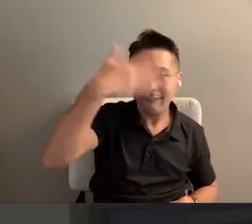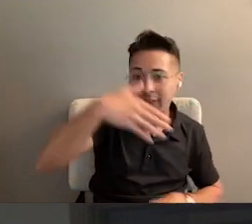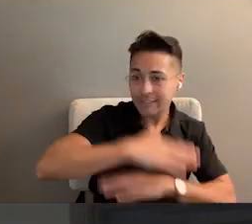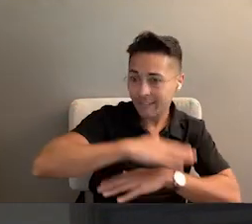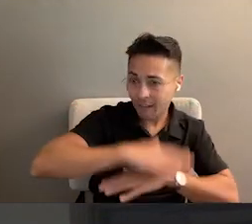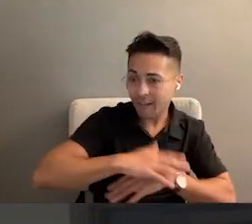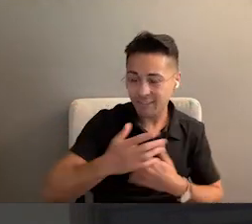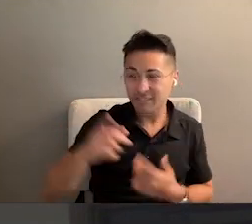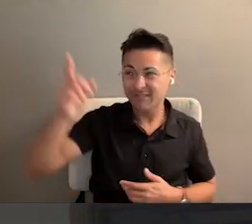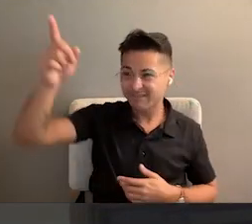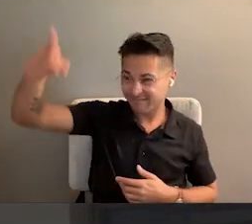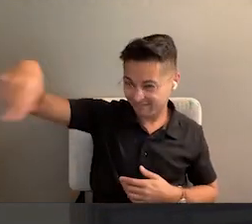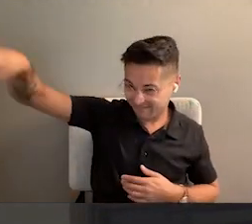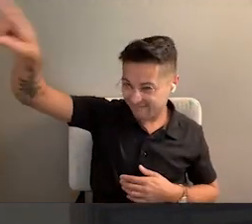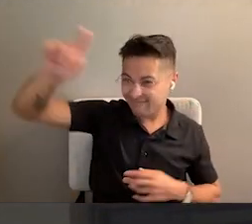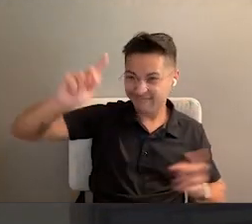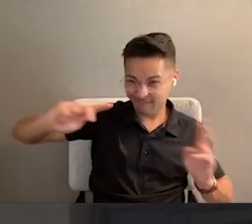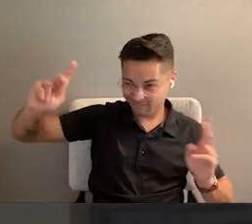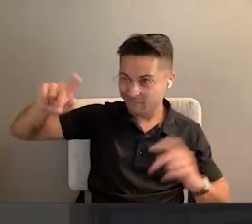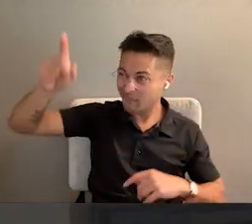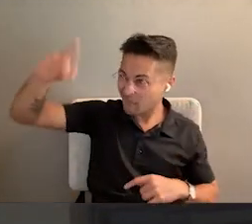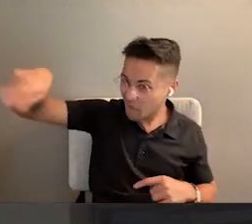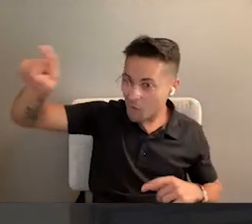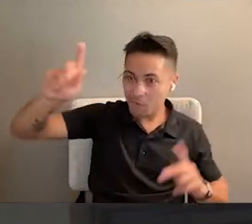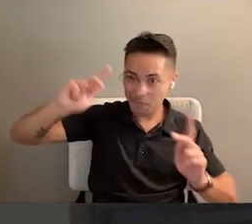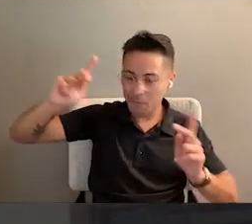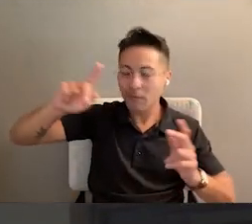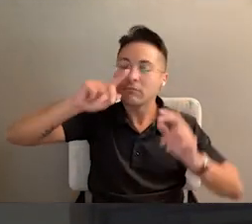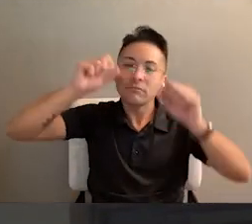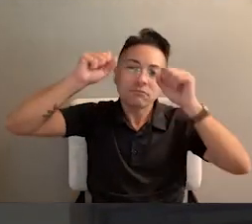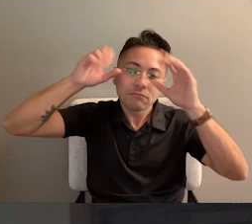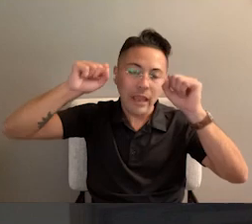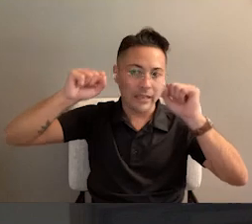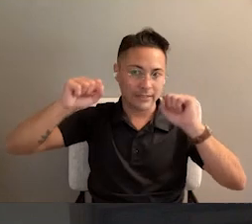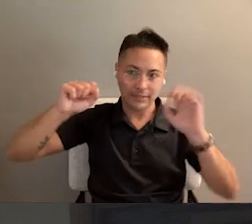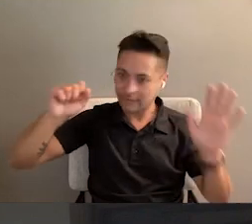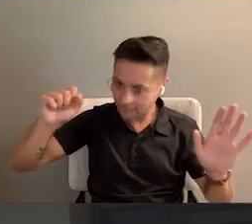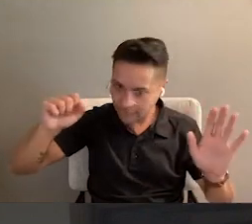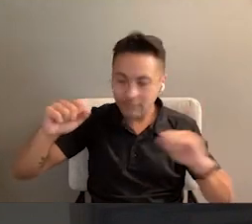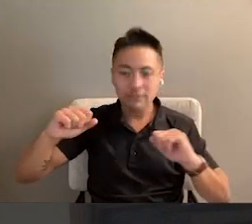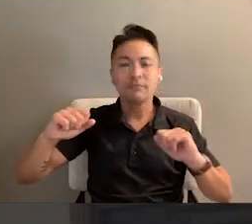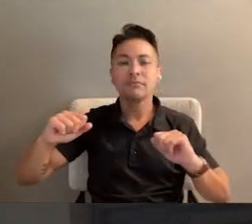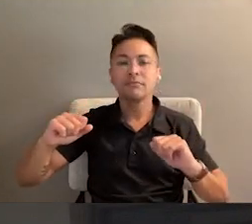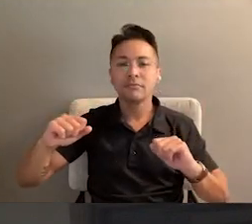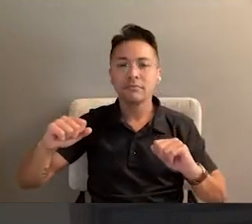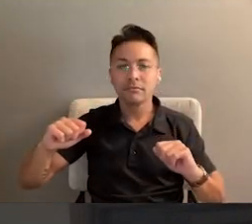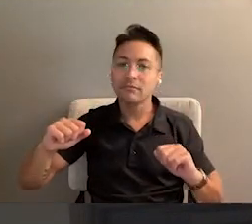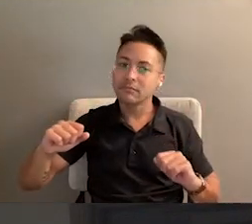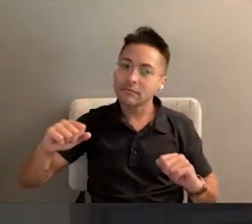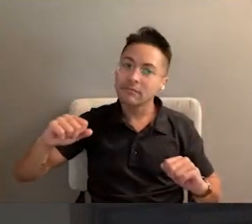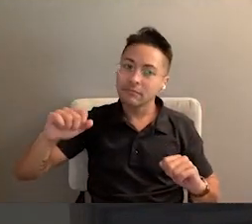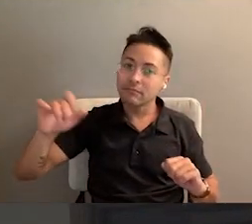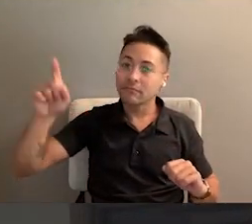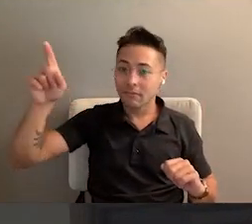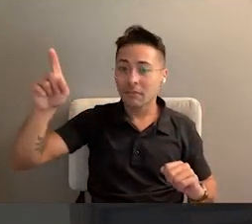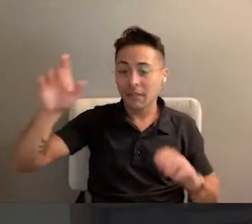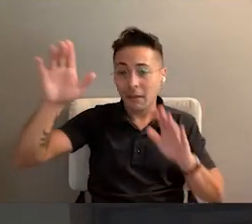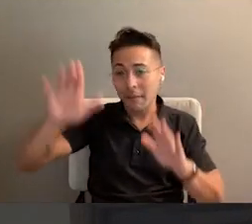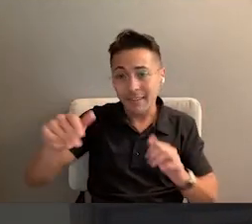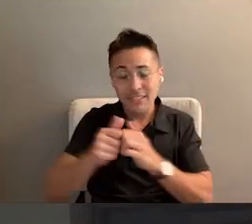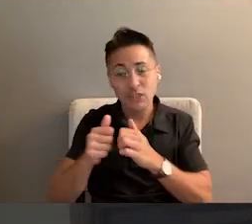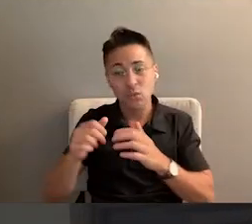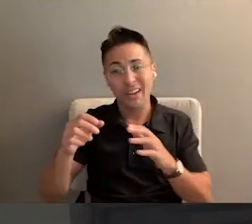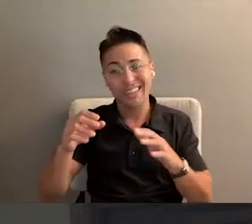regions they're also answering the phones at the front desk. Some of them, so those people, those individuals are amazing at what they